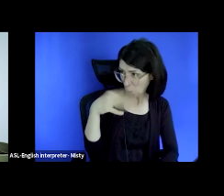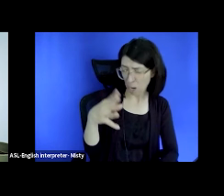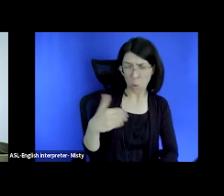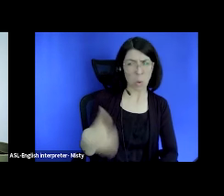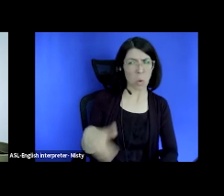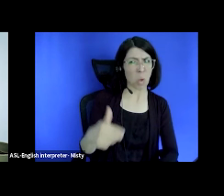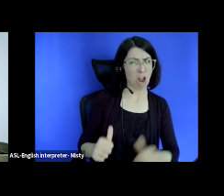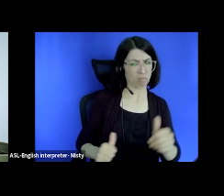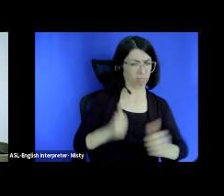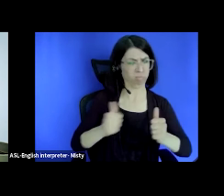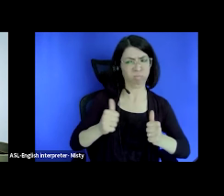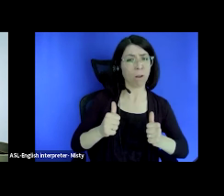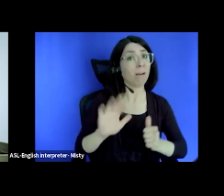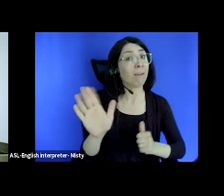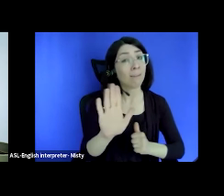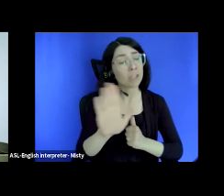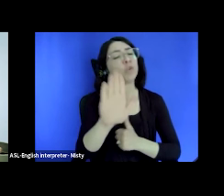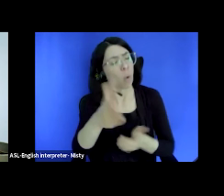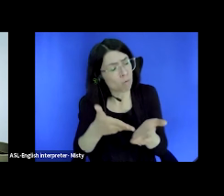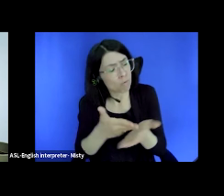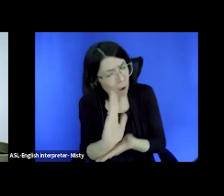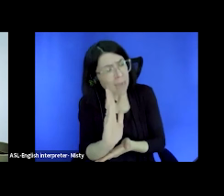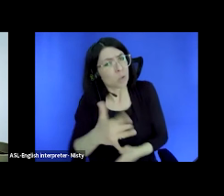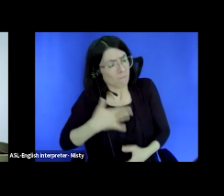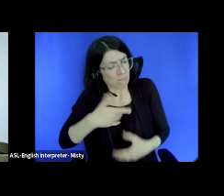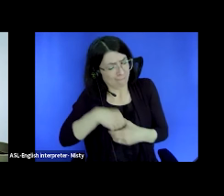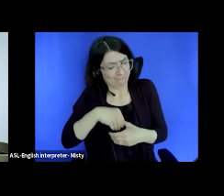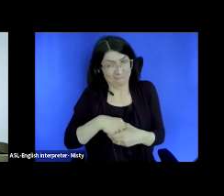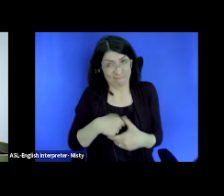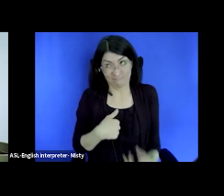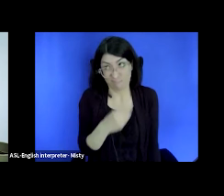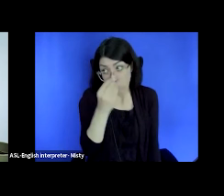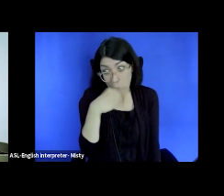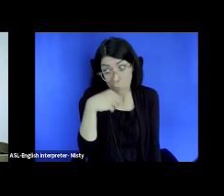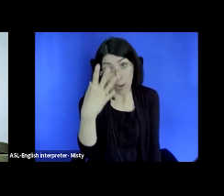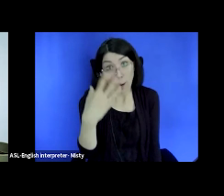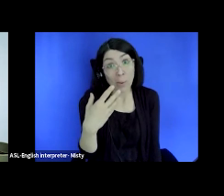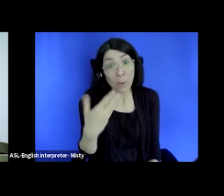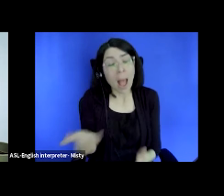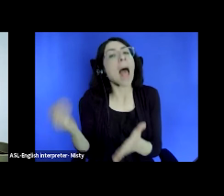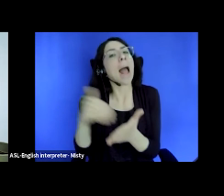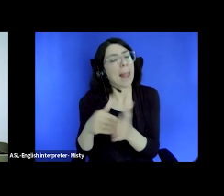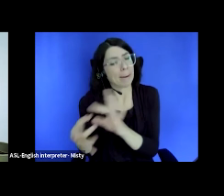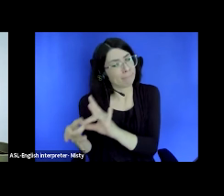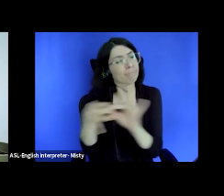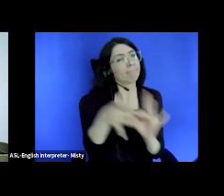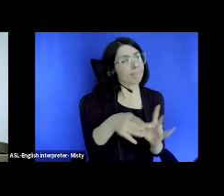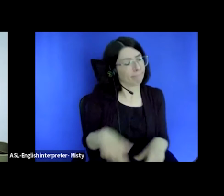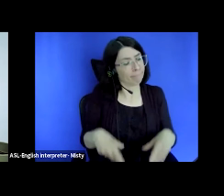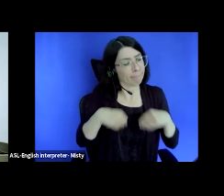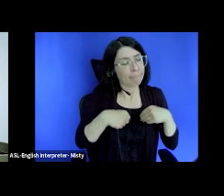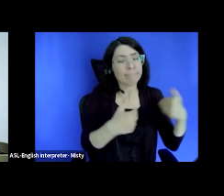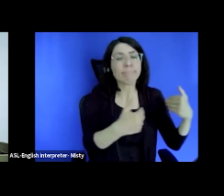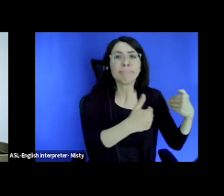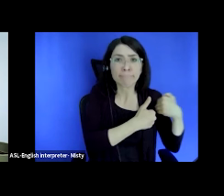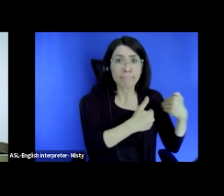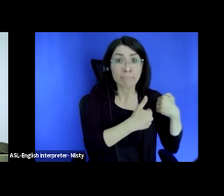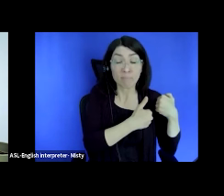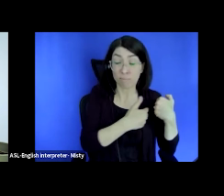right to feel that. And again, tying back with the consequences, judge whether or not you want to take